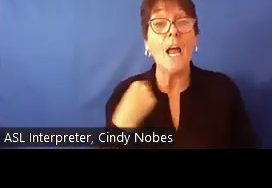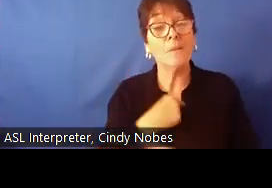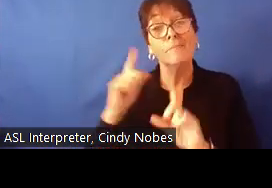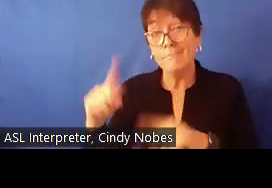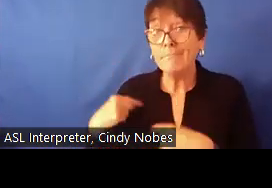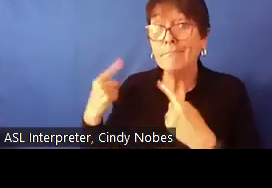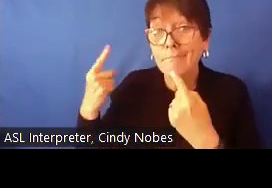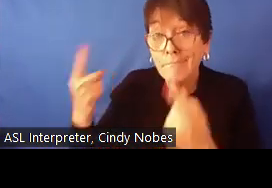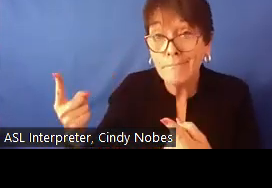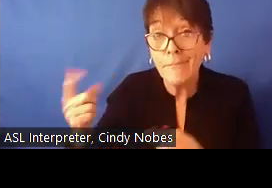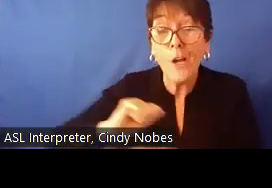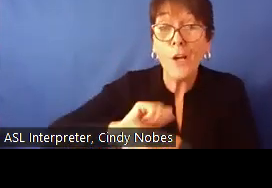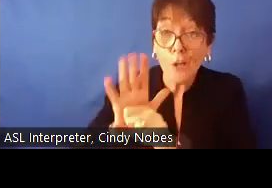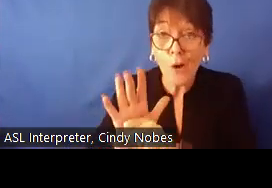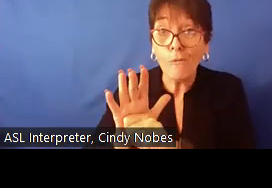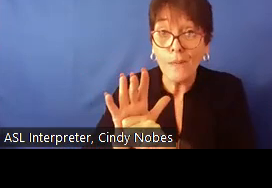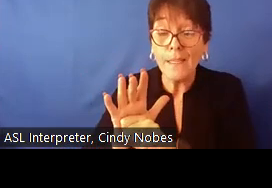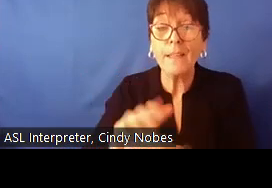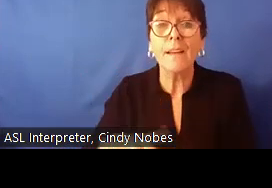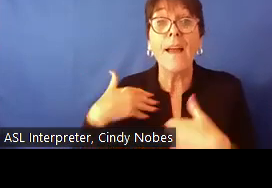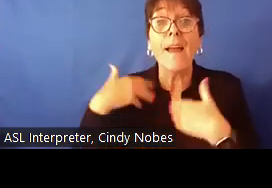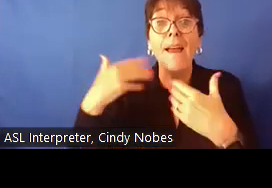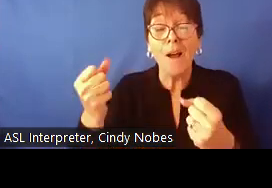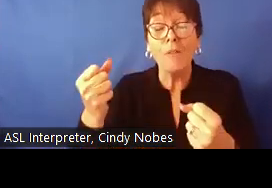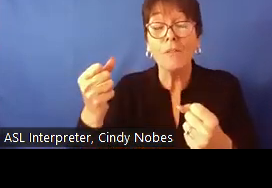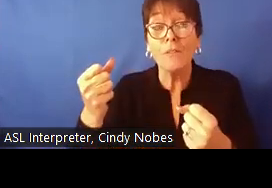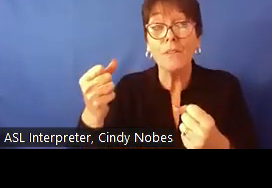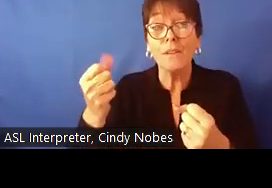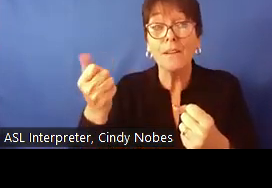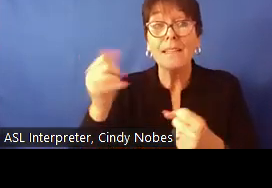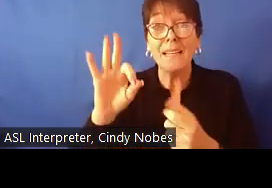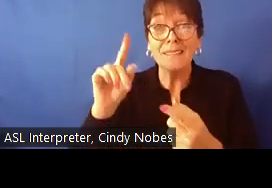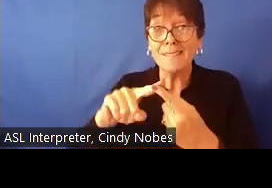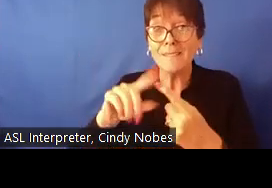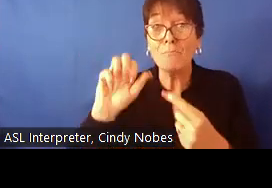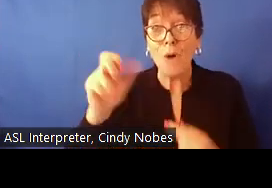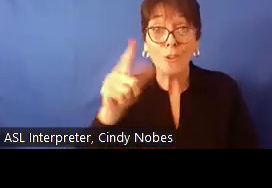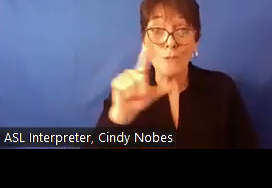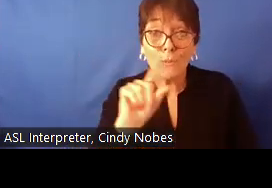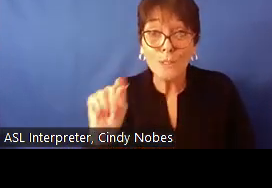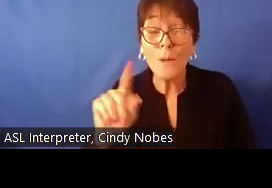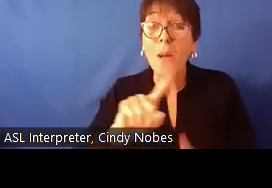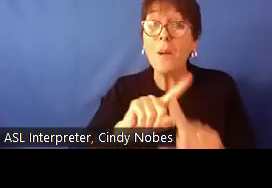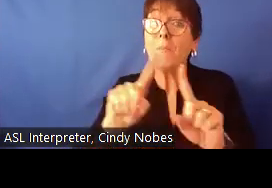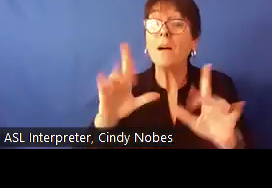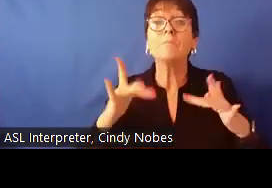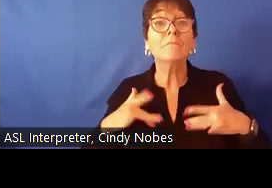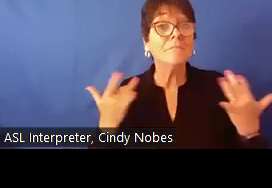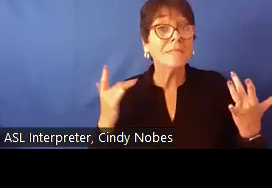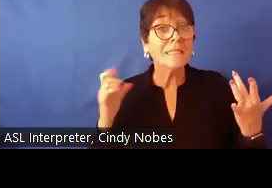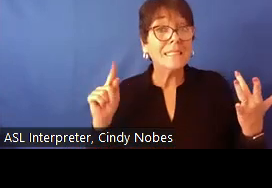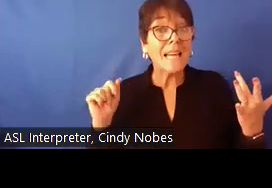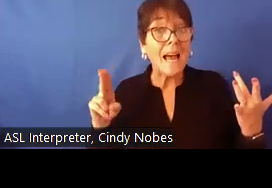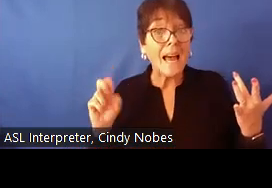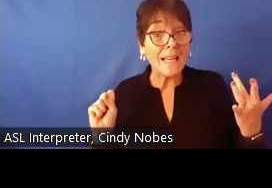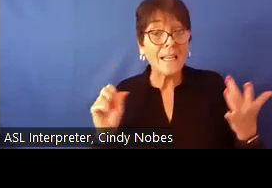this COVID-19 public health emergency since March of 2020. However, the status, which